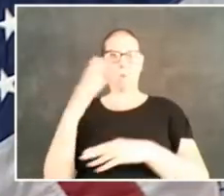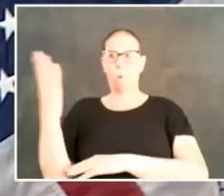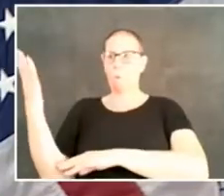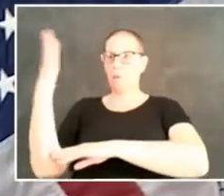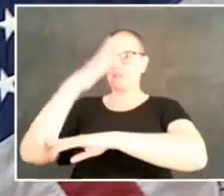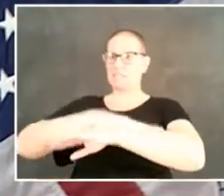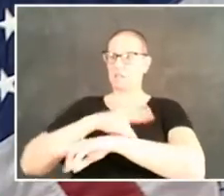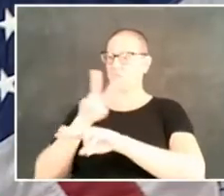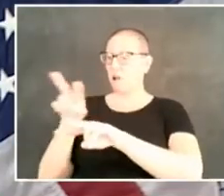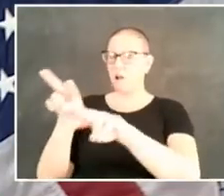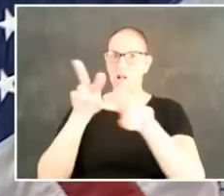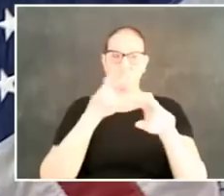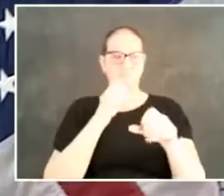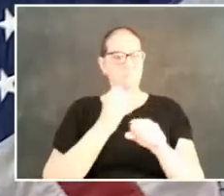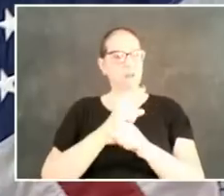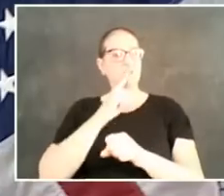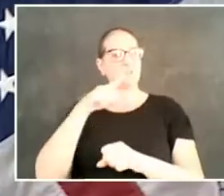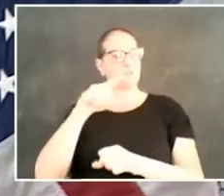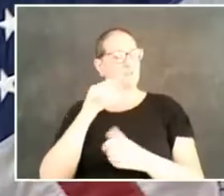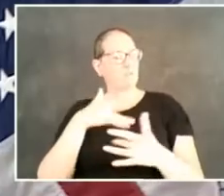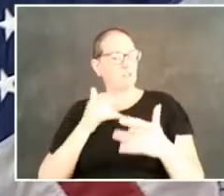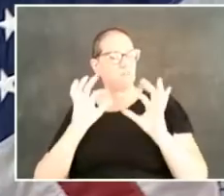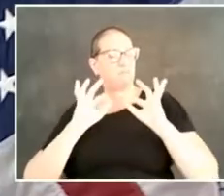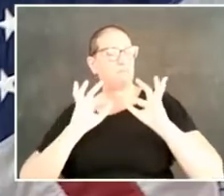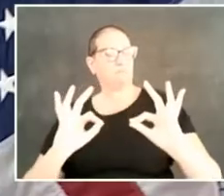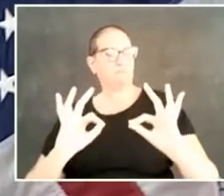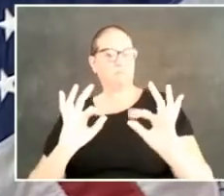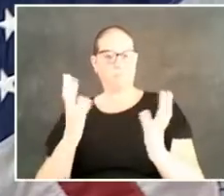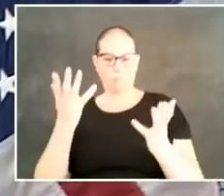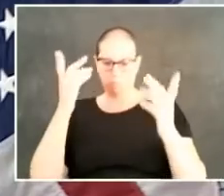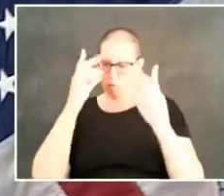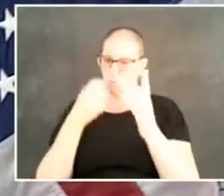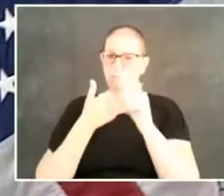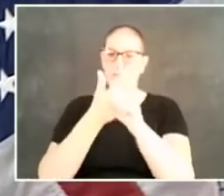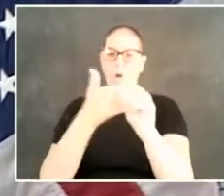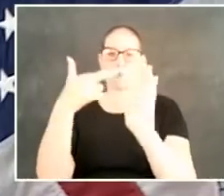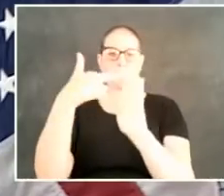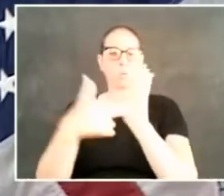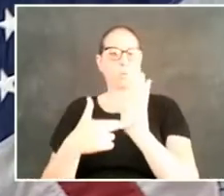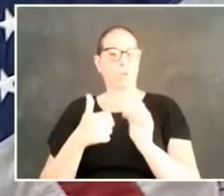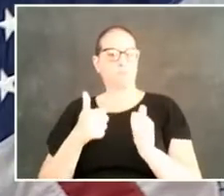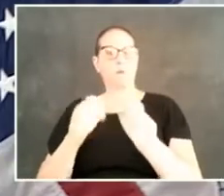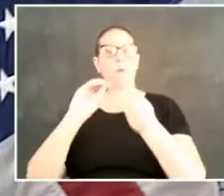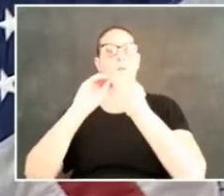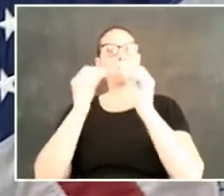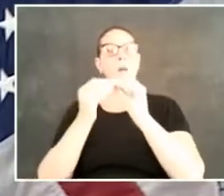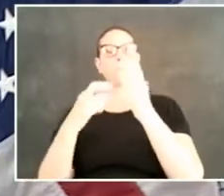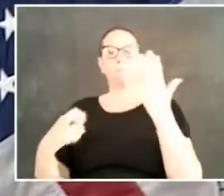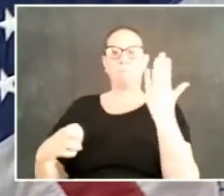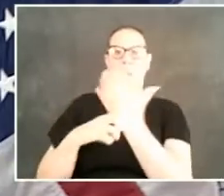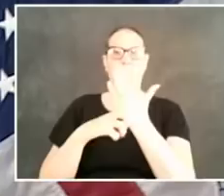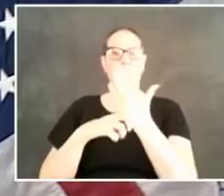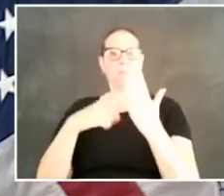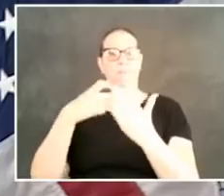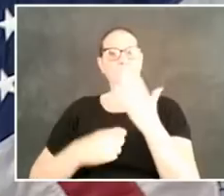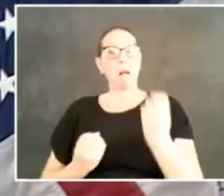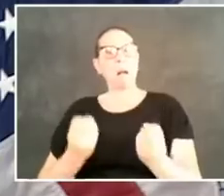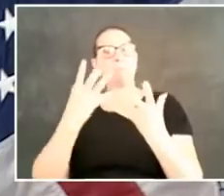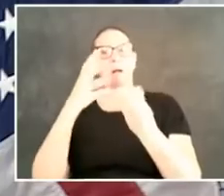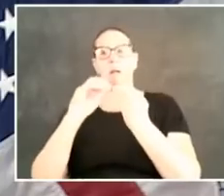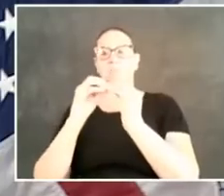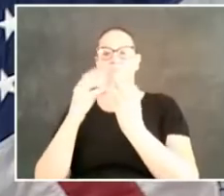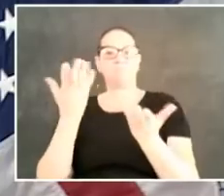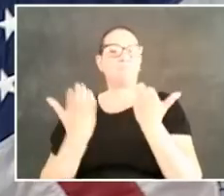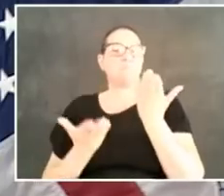think the numbers also say that a vast majority of New Yorkers are following the rules, as has been true throughout. So, Commissioner, do you want to